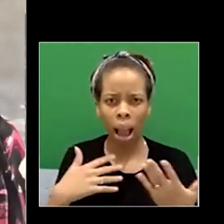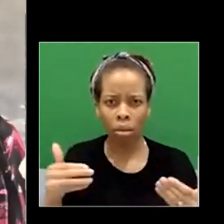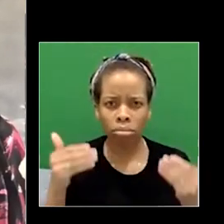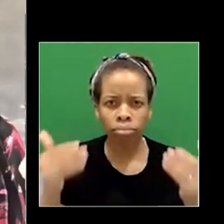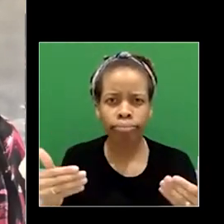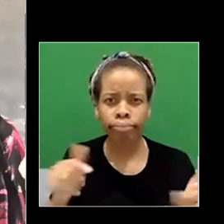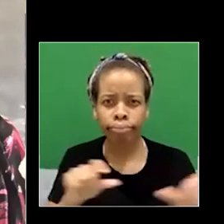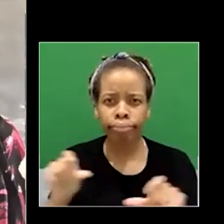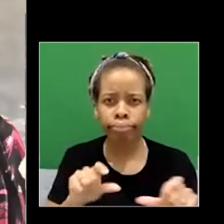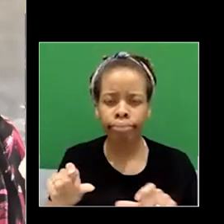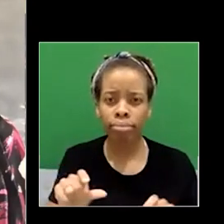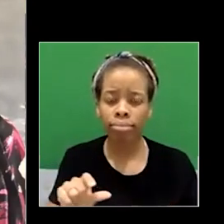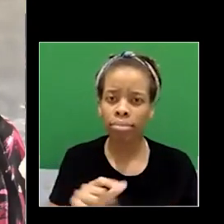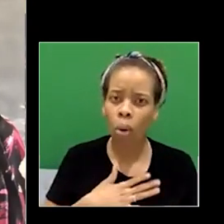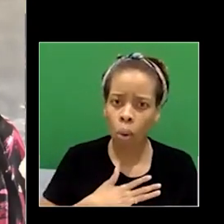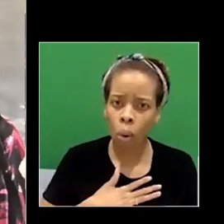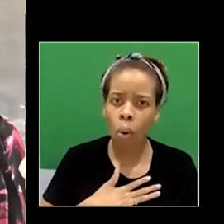It's funny,